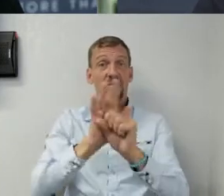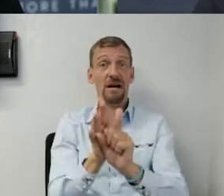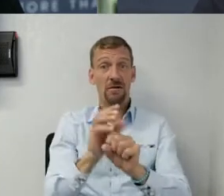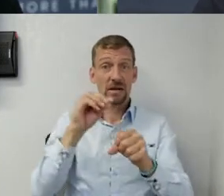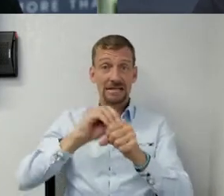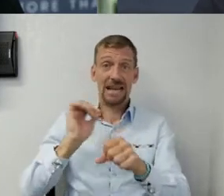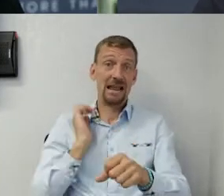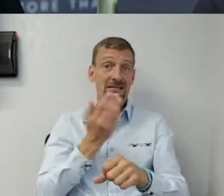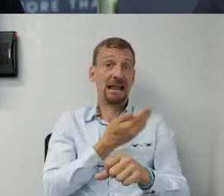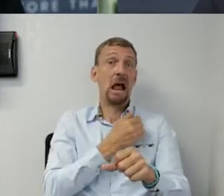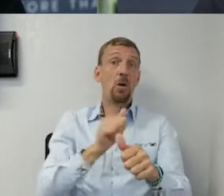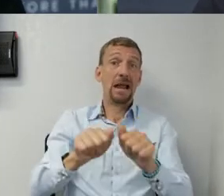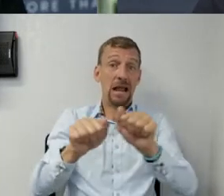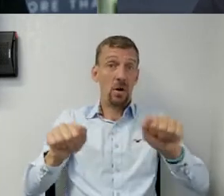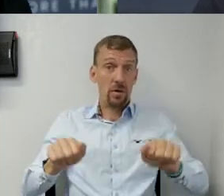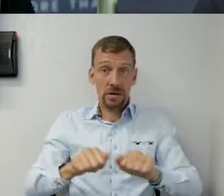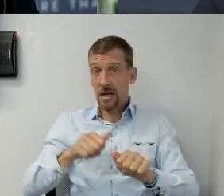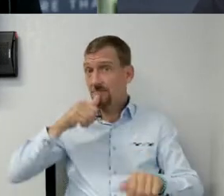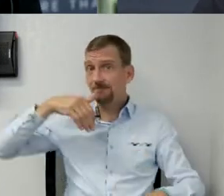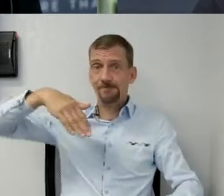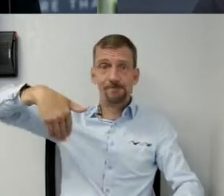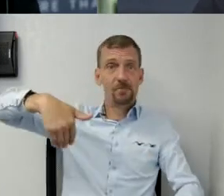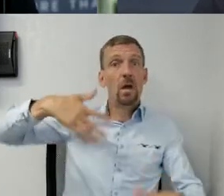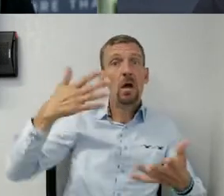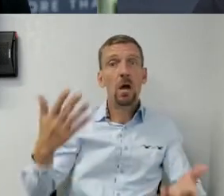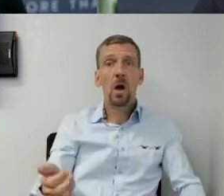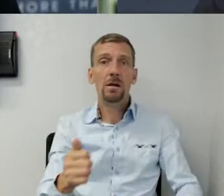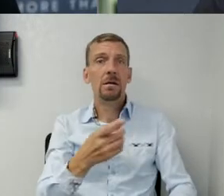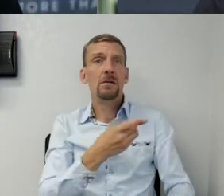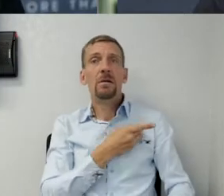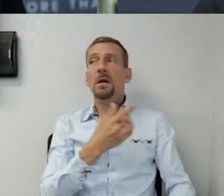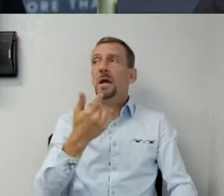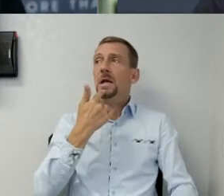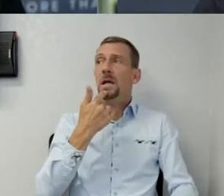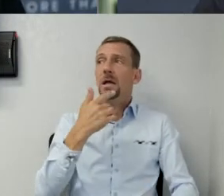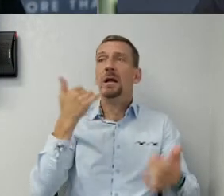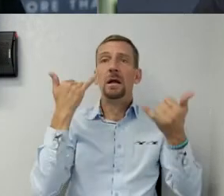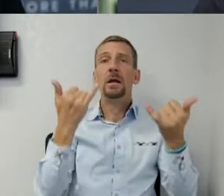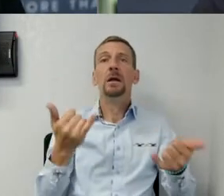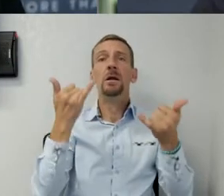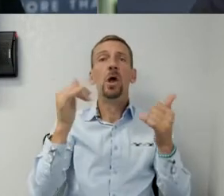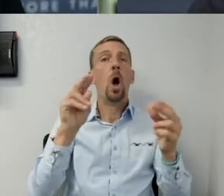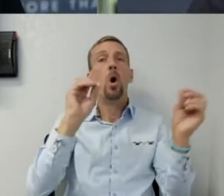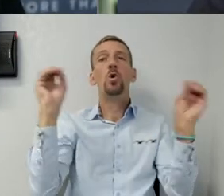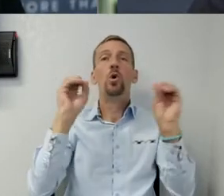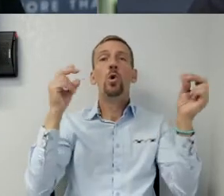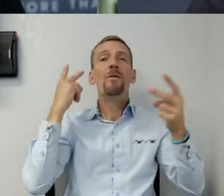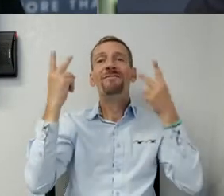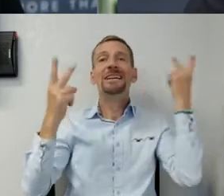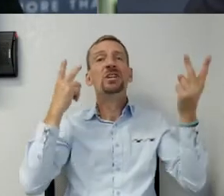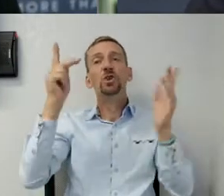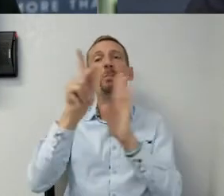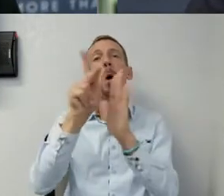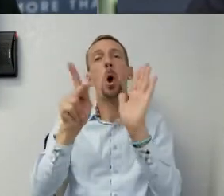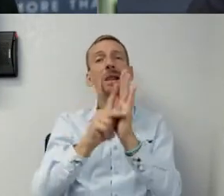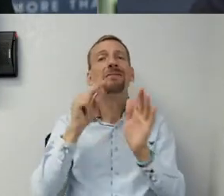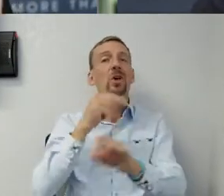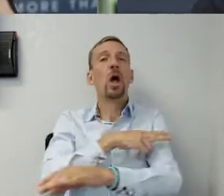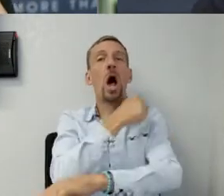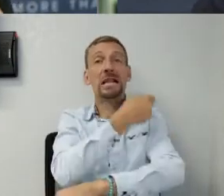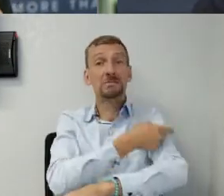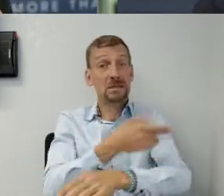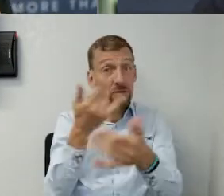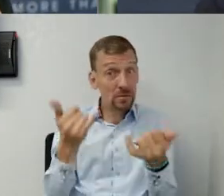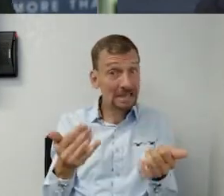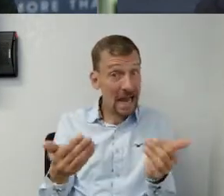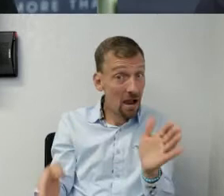our area. Okay, thank you. So any updates on the no visitor policy? Yeah,